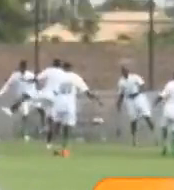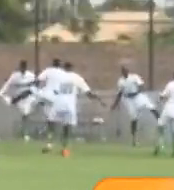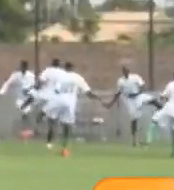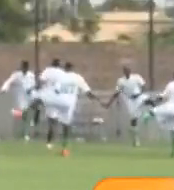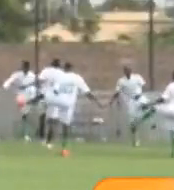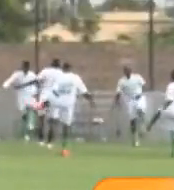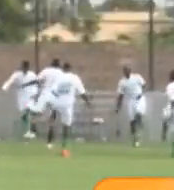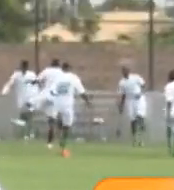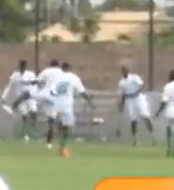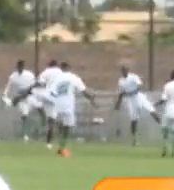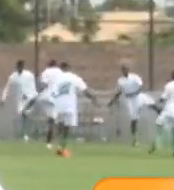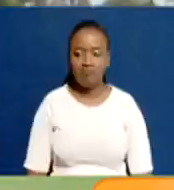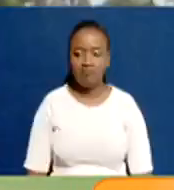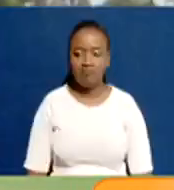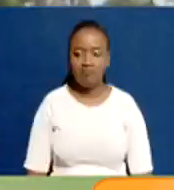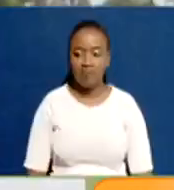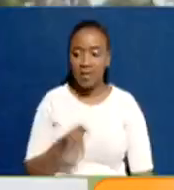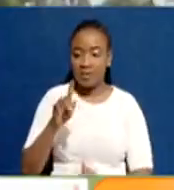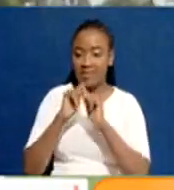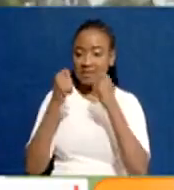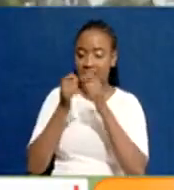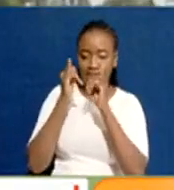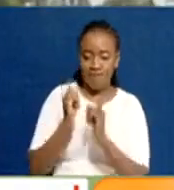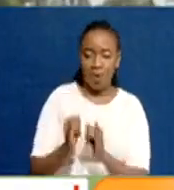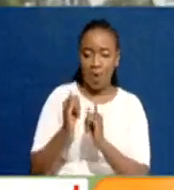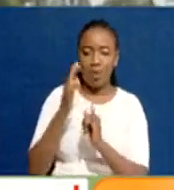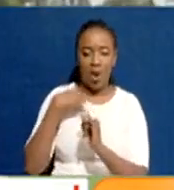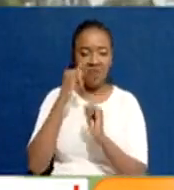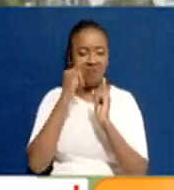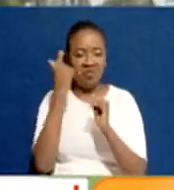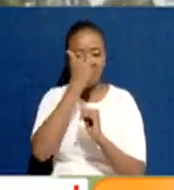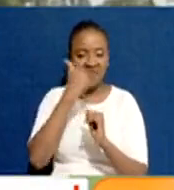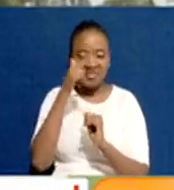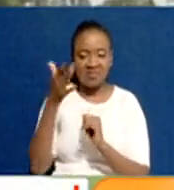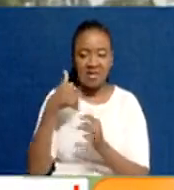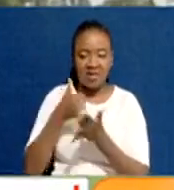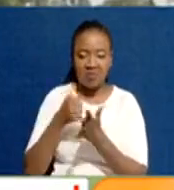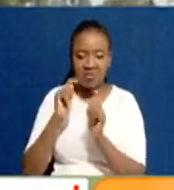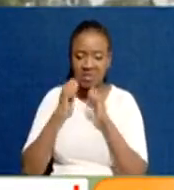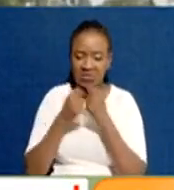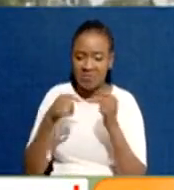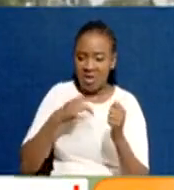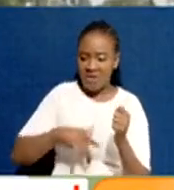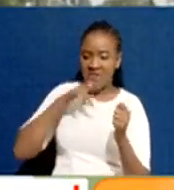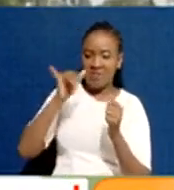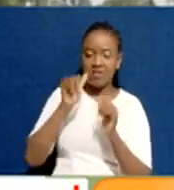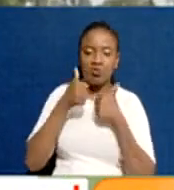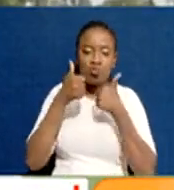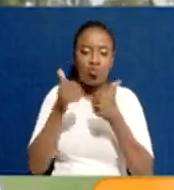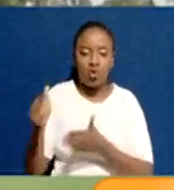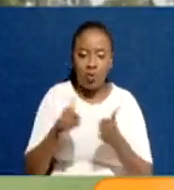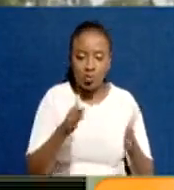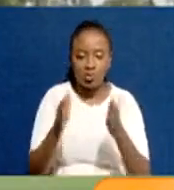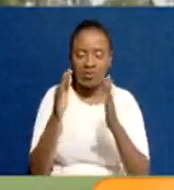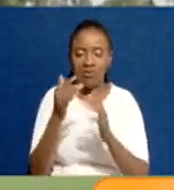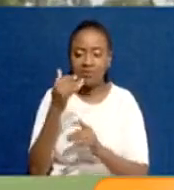It's a fairly new squad, a lot of fresh faces in the team, and I think it's a good way also and an opportunity